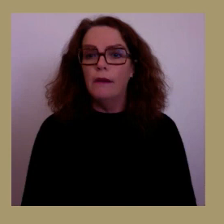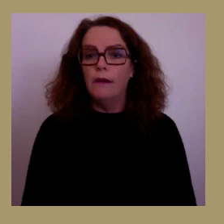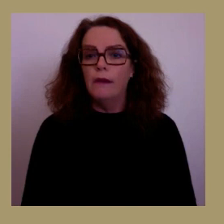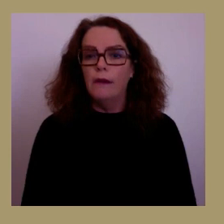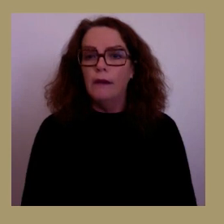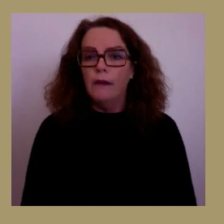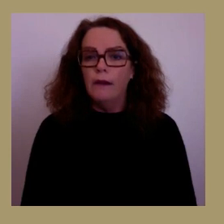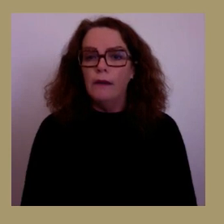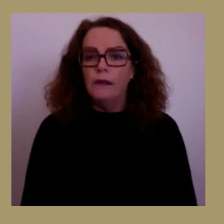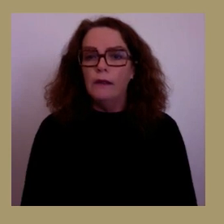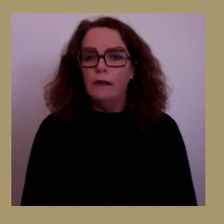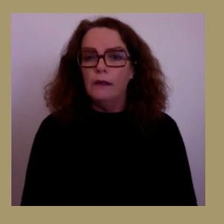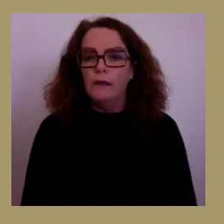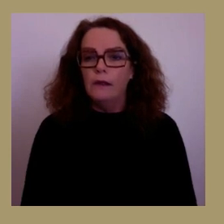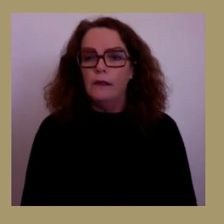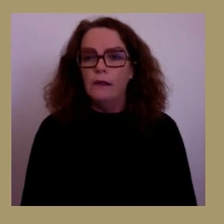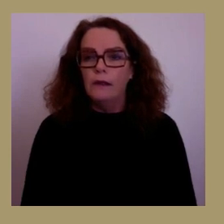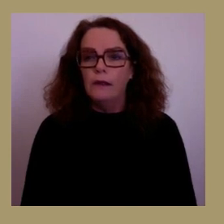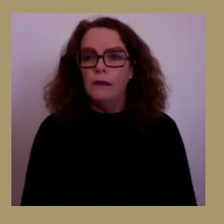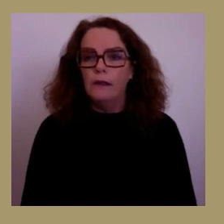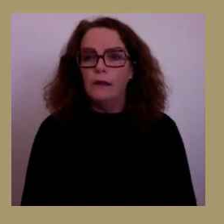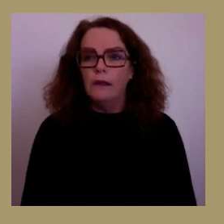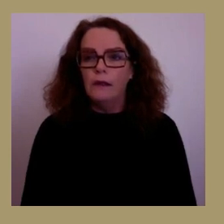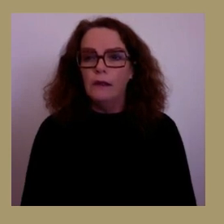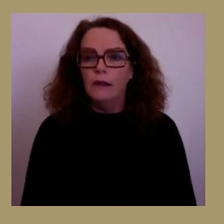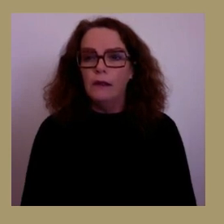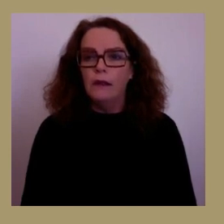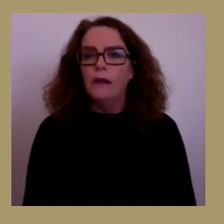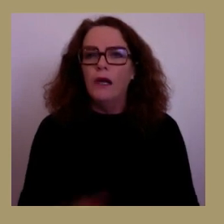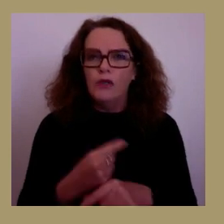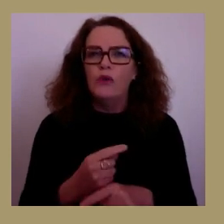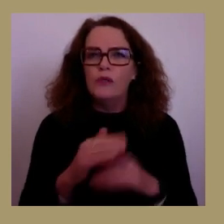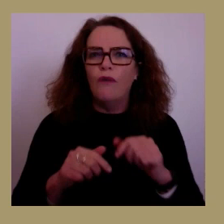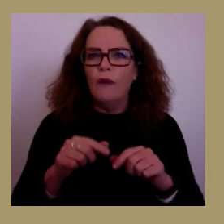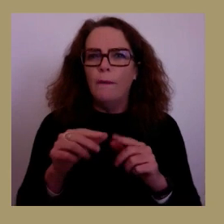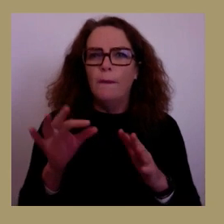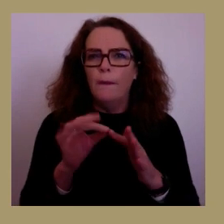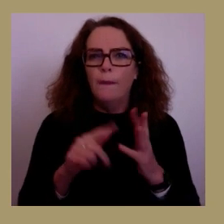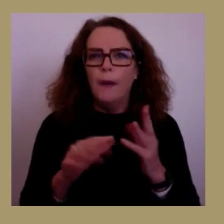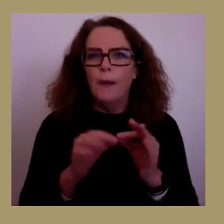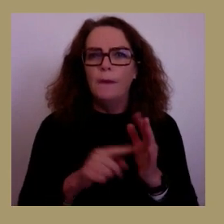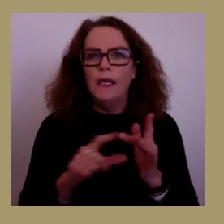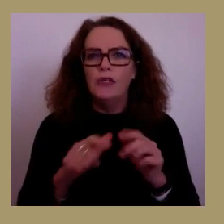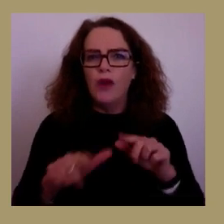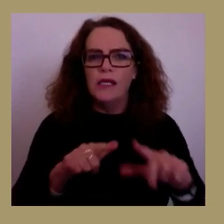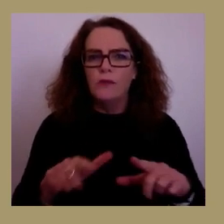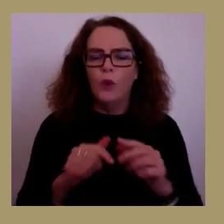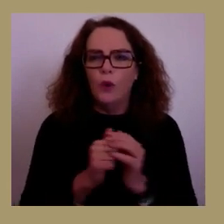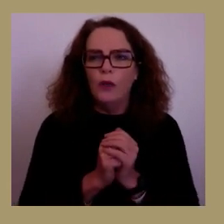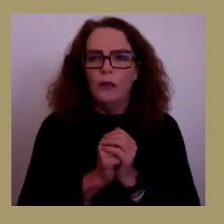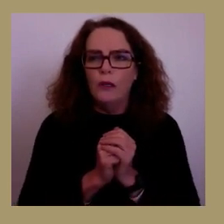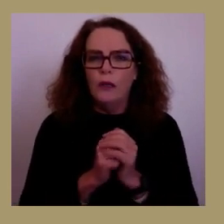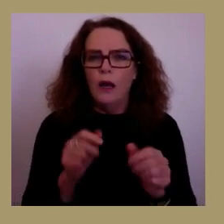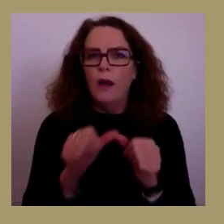paying concession fares on public transport. And it does also have a more convenient way of, rather than swiping down on the